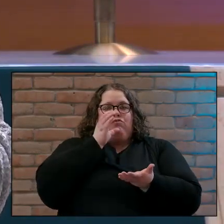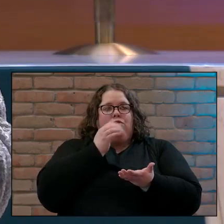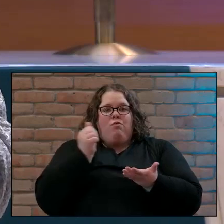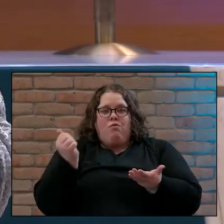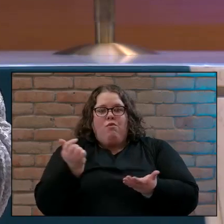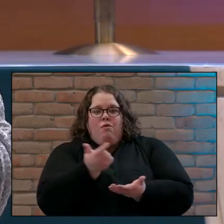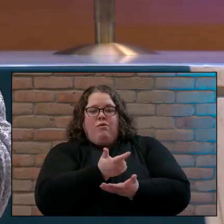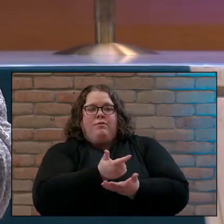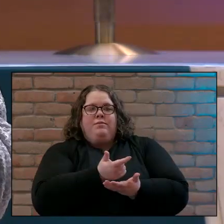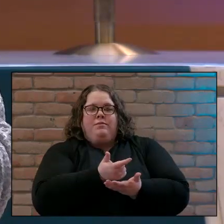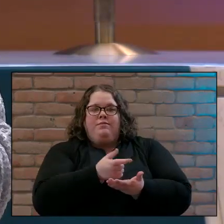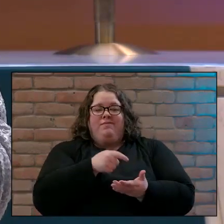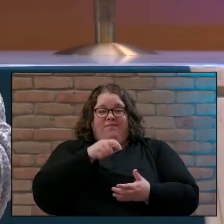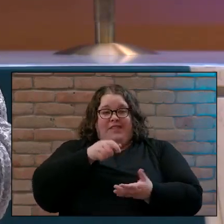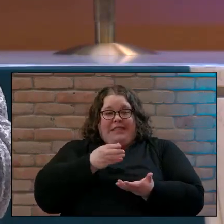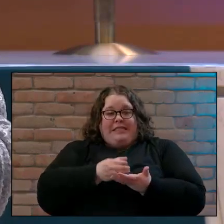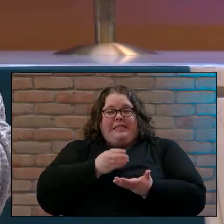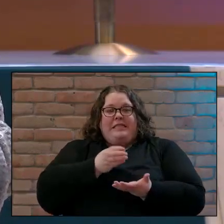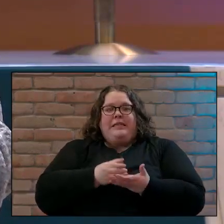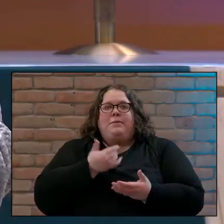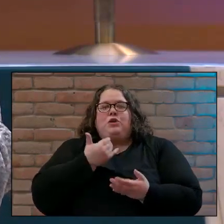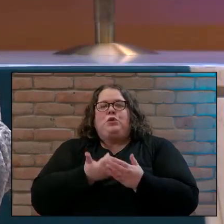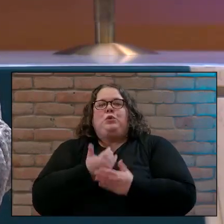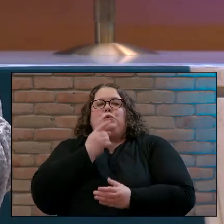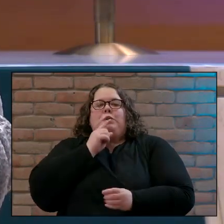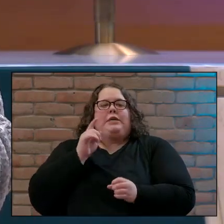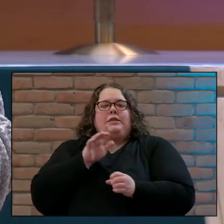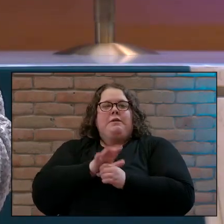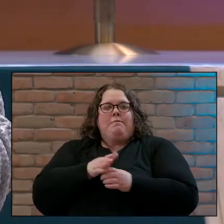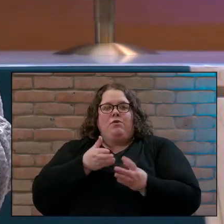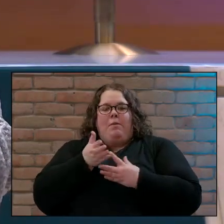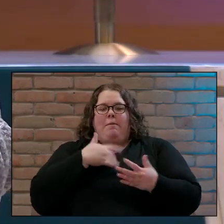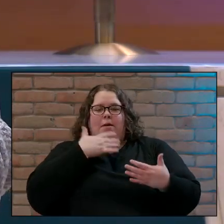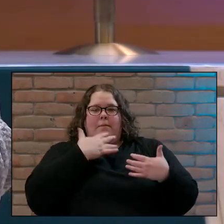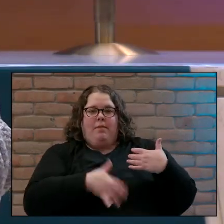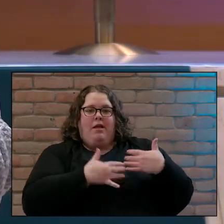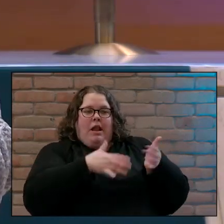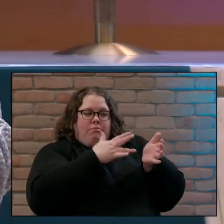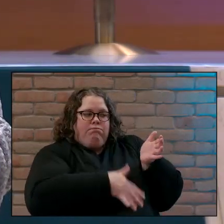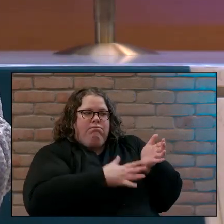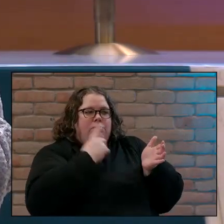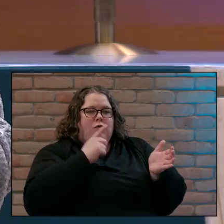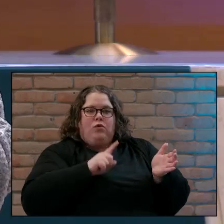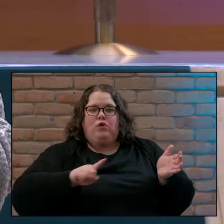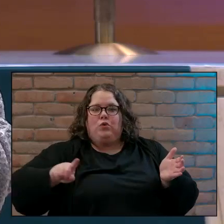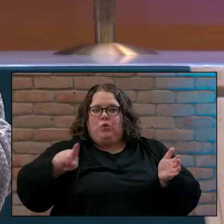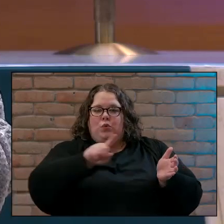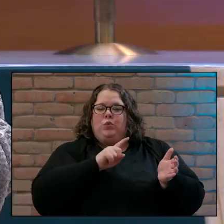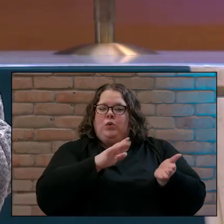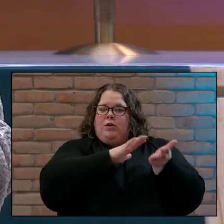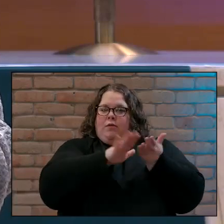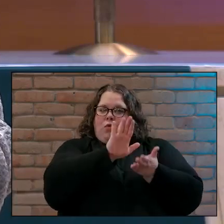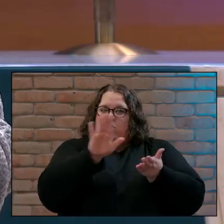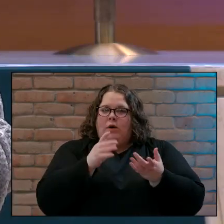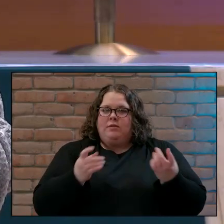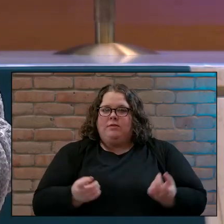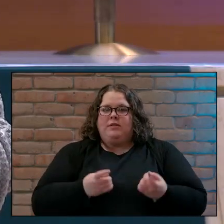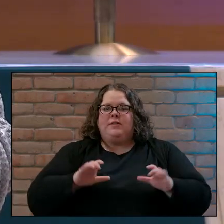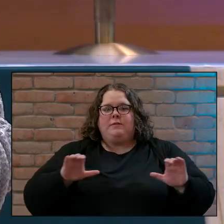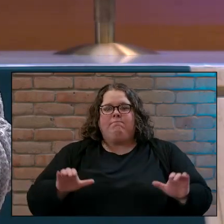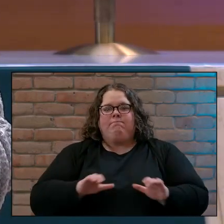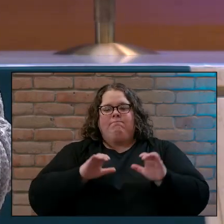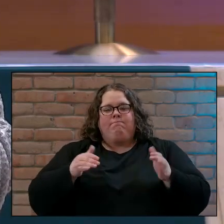This cup is the New Testament in my blood, which is shed for you for the forgiveness of sins. This do as often as you drink it,